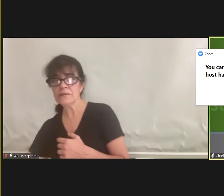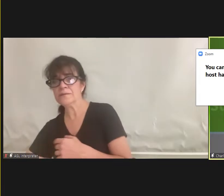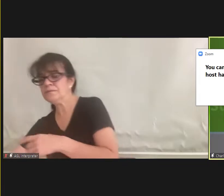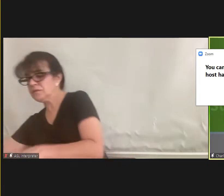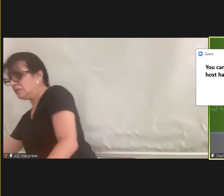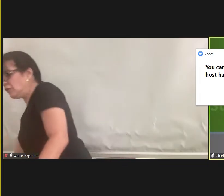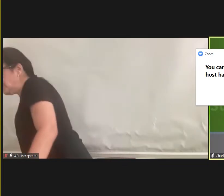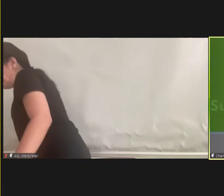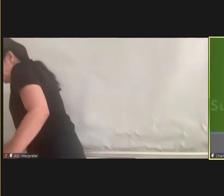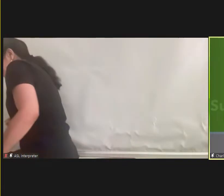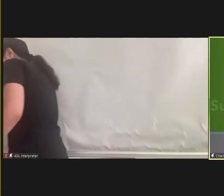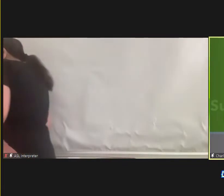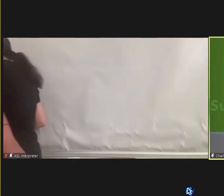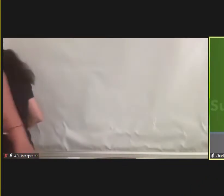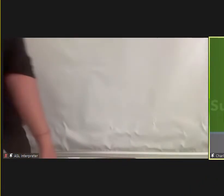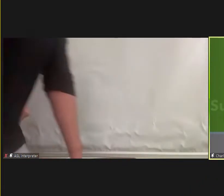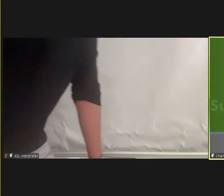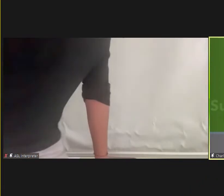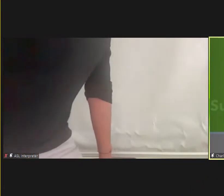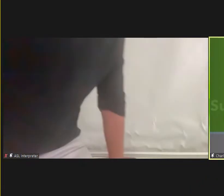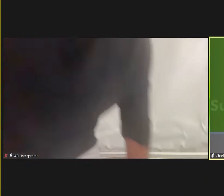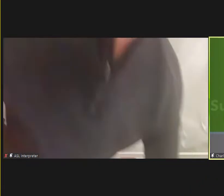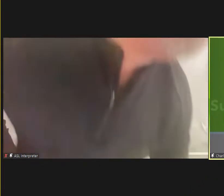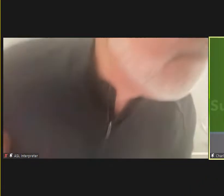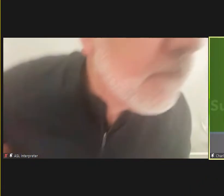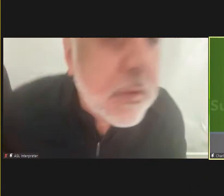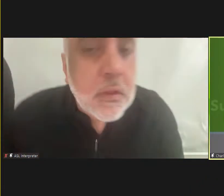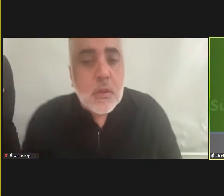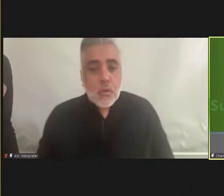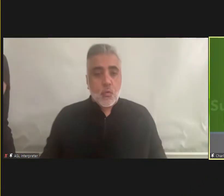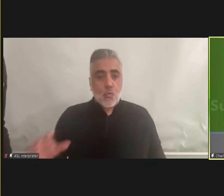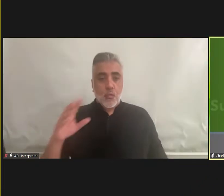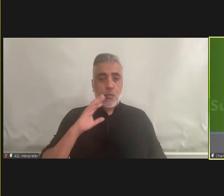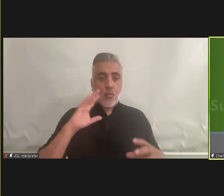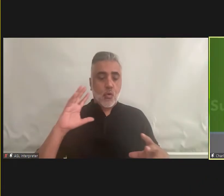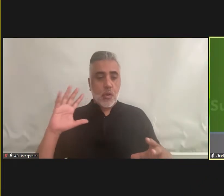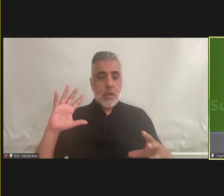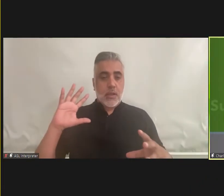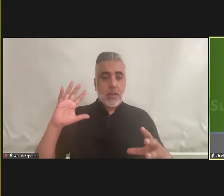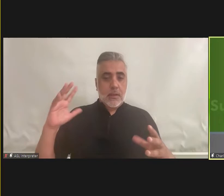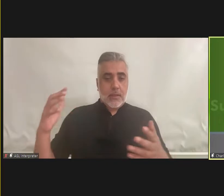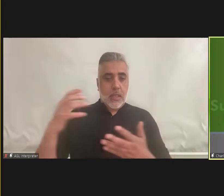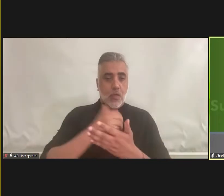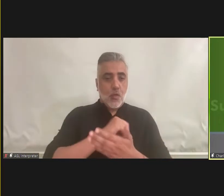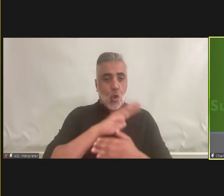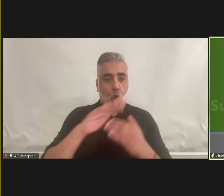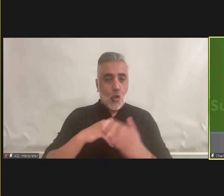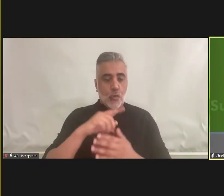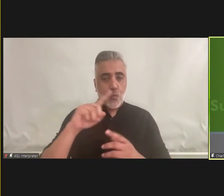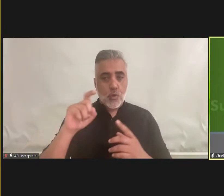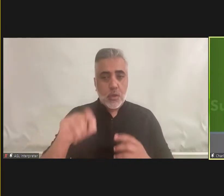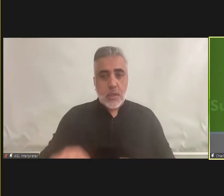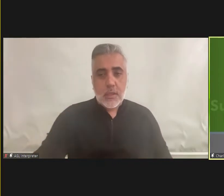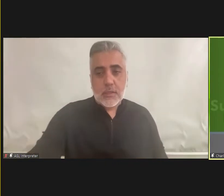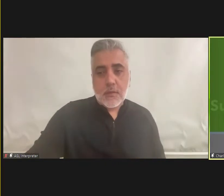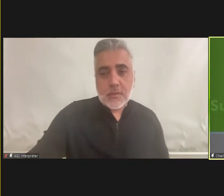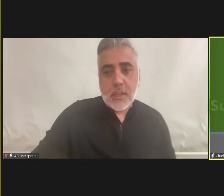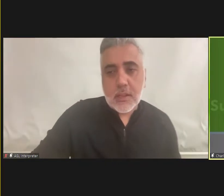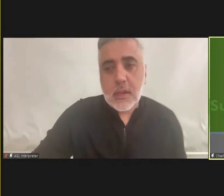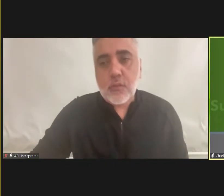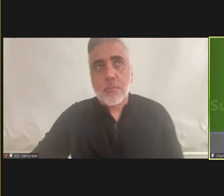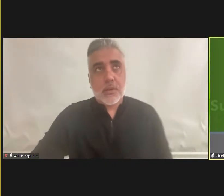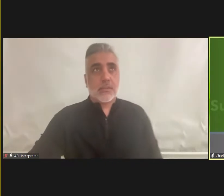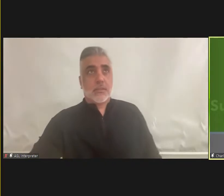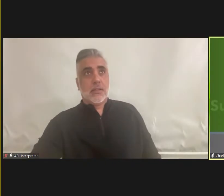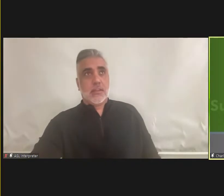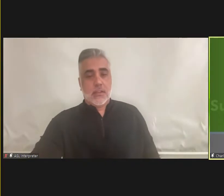do is we will gather all the questions and we will respond individually to the people that have posed the questions. And